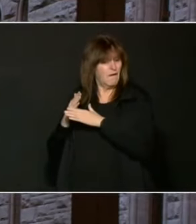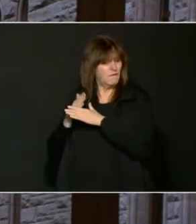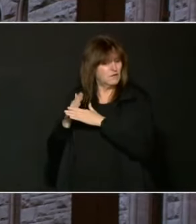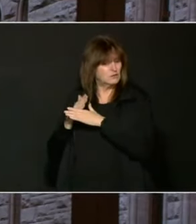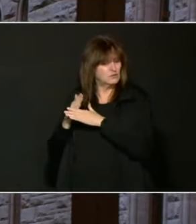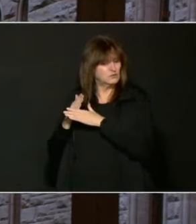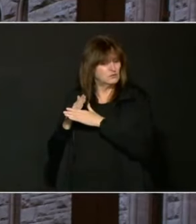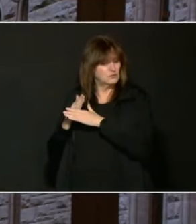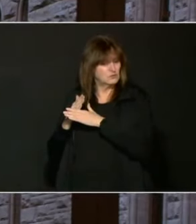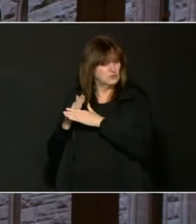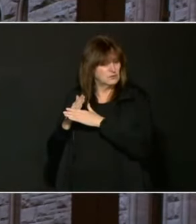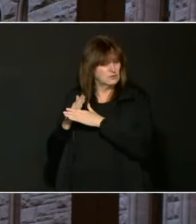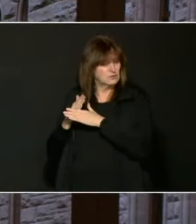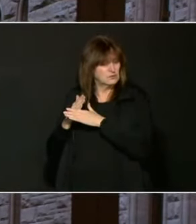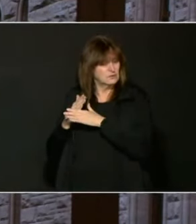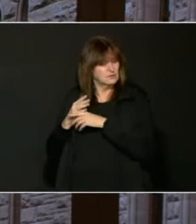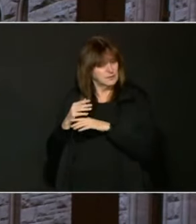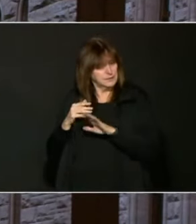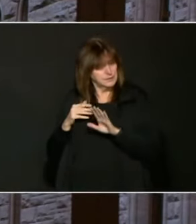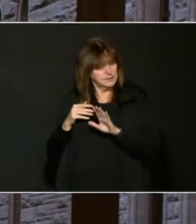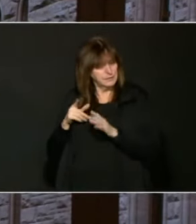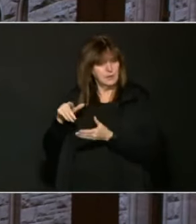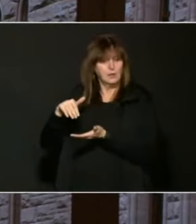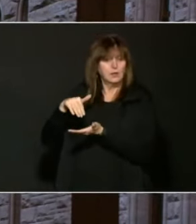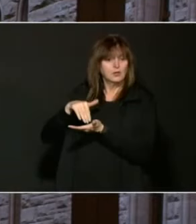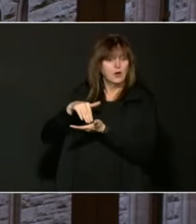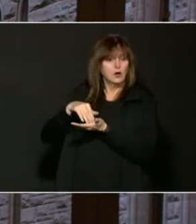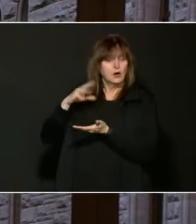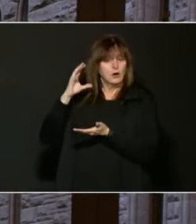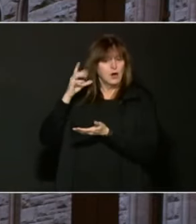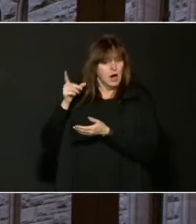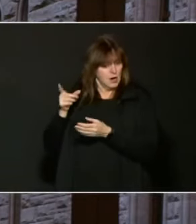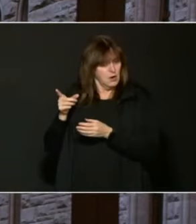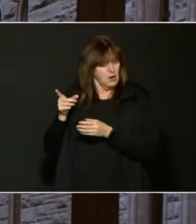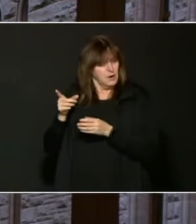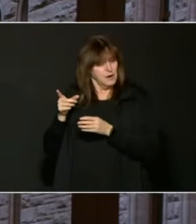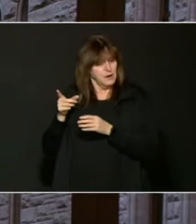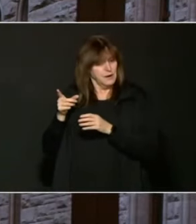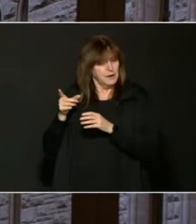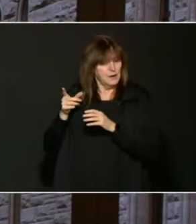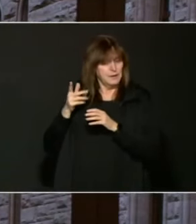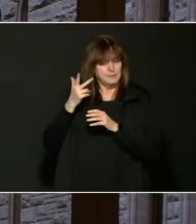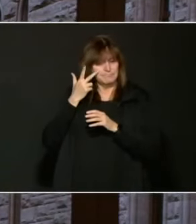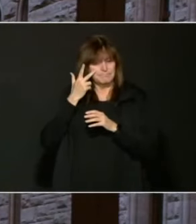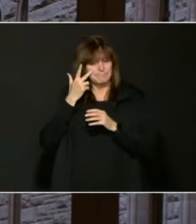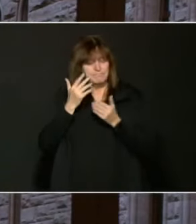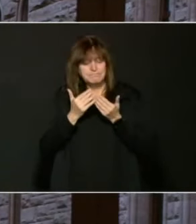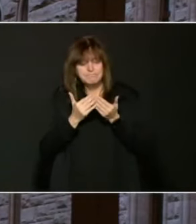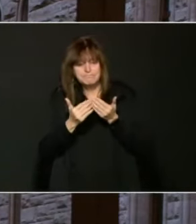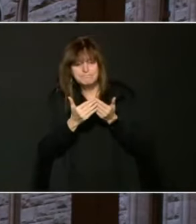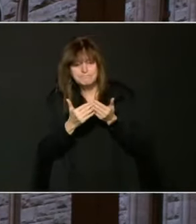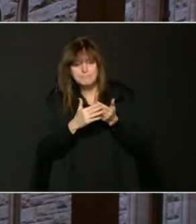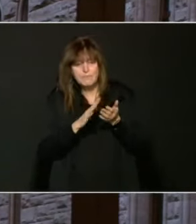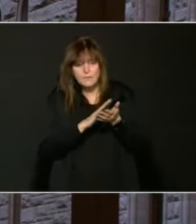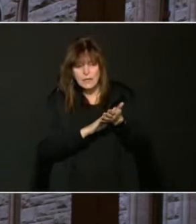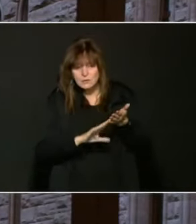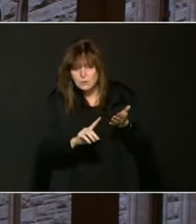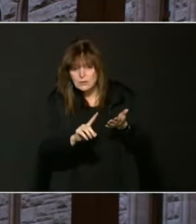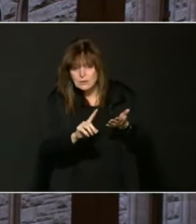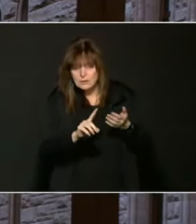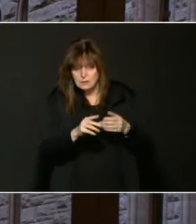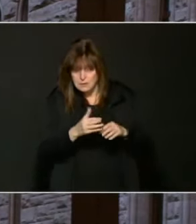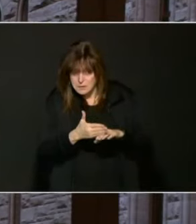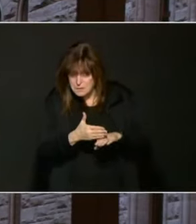alluded to, and we may be able to report on that next week, showed some ongoing improvement, especially as we have been completing